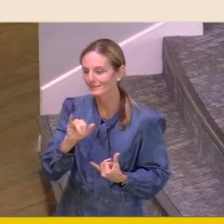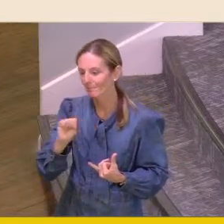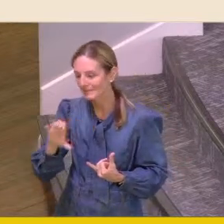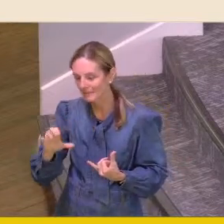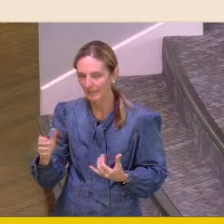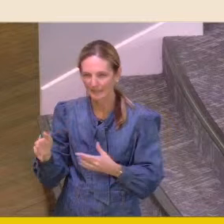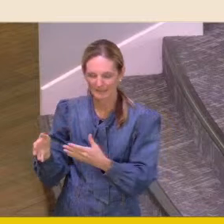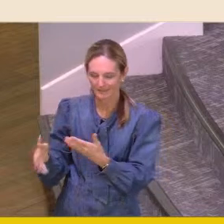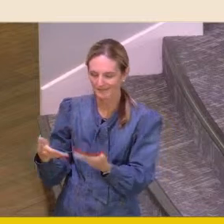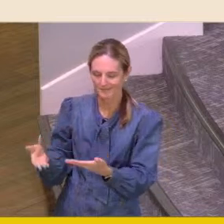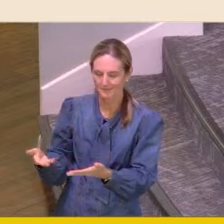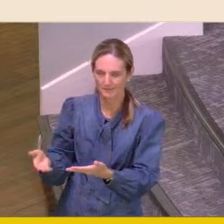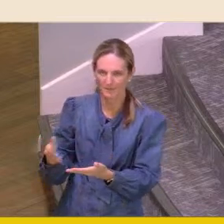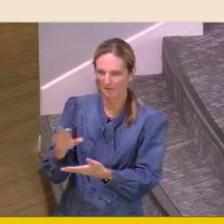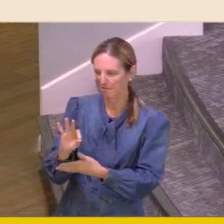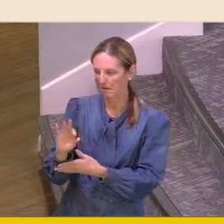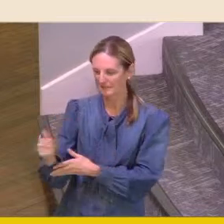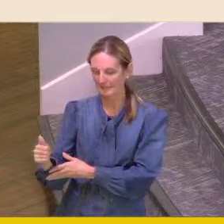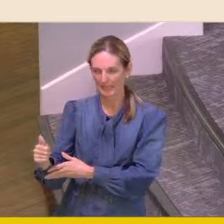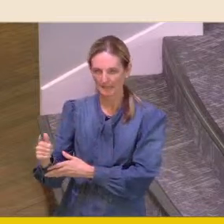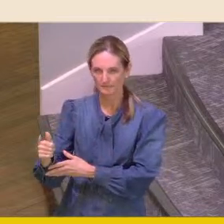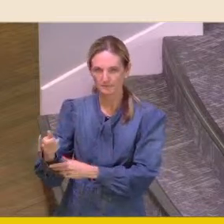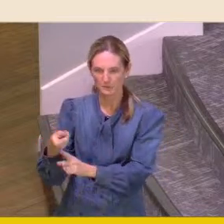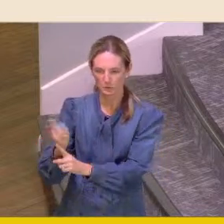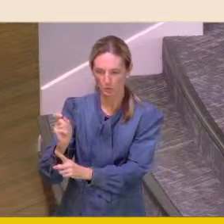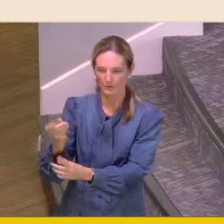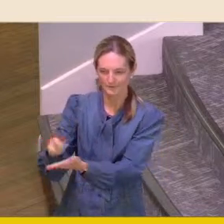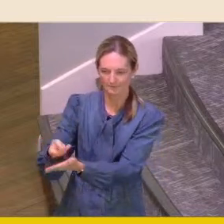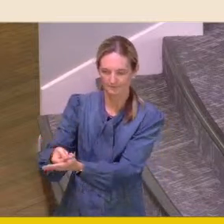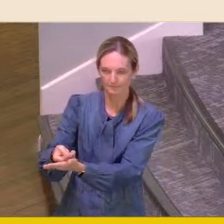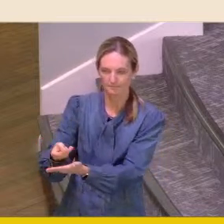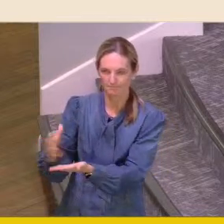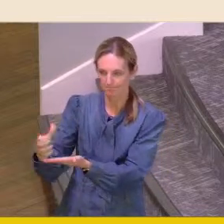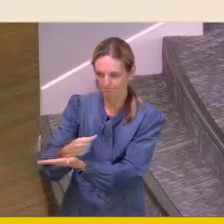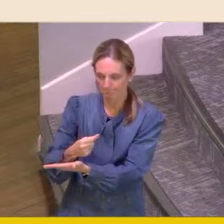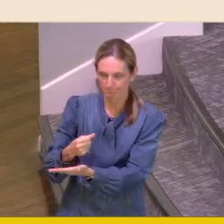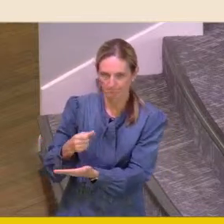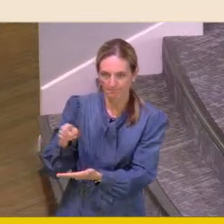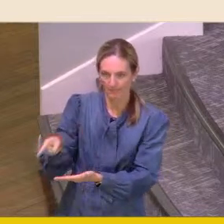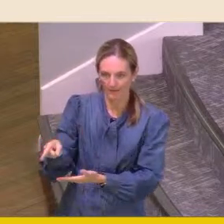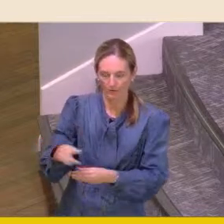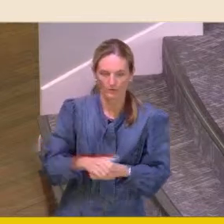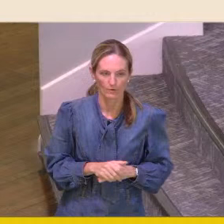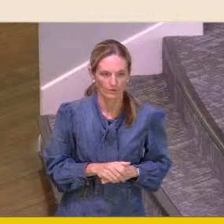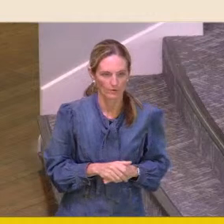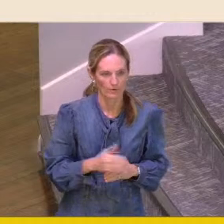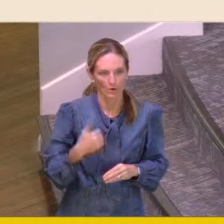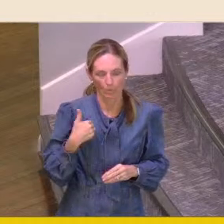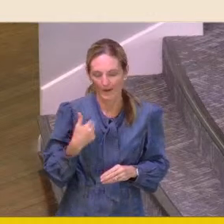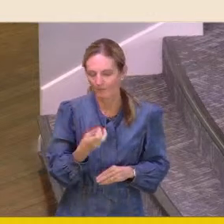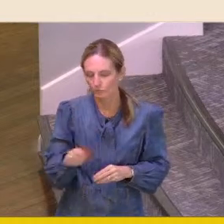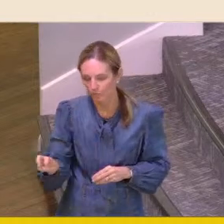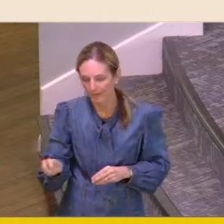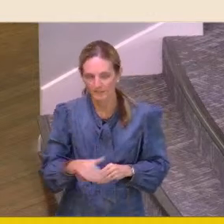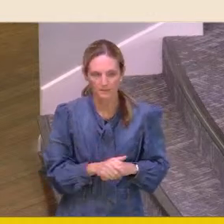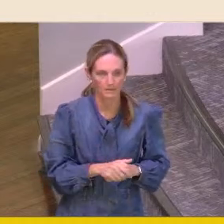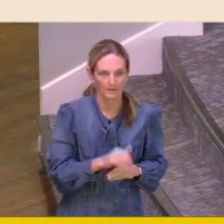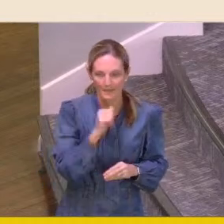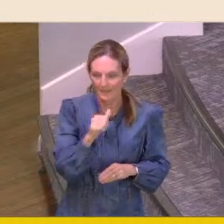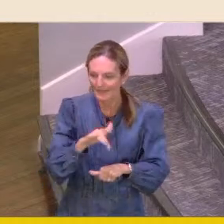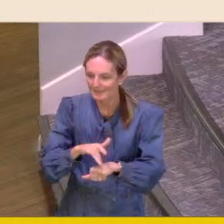There's 9 or 10 different sources of other revenues that are in there. Of note, we've got transfers, intangible